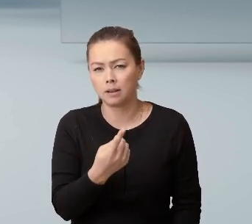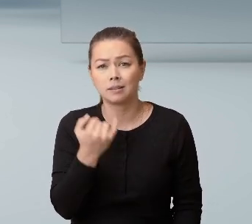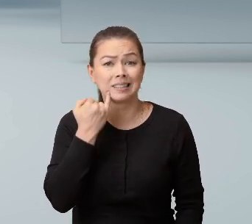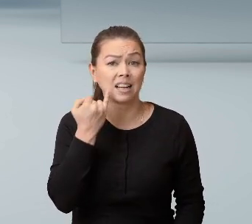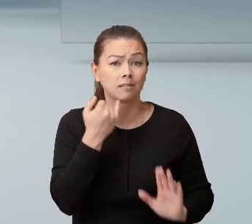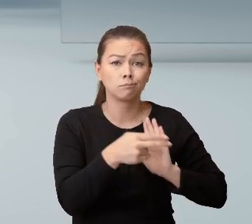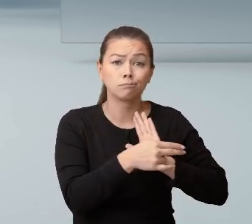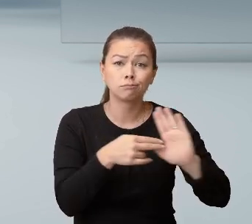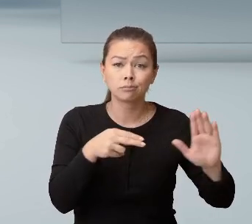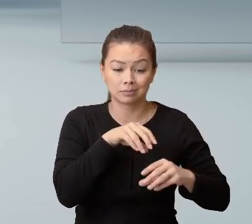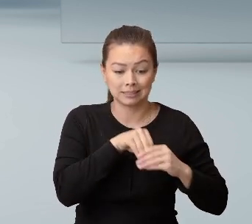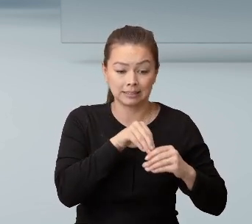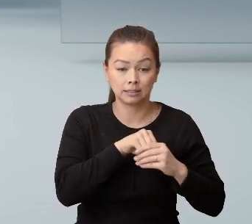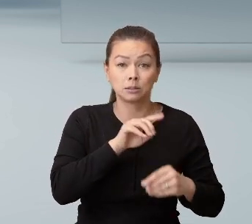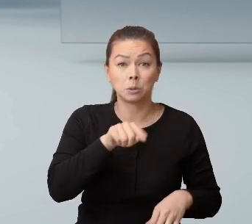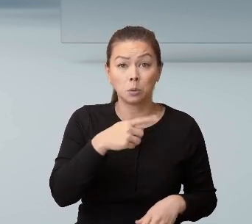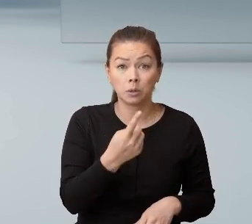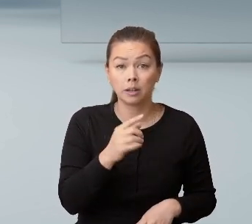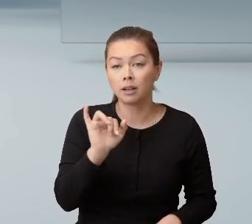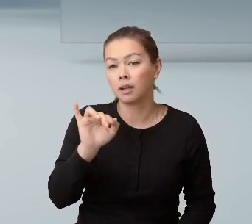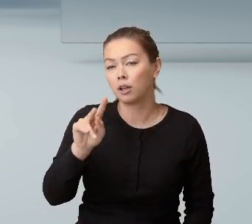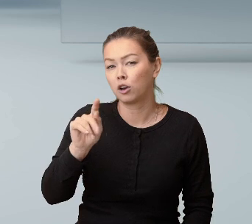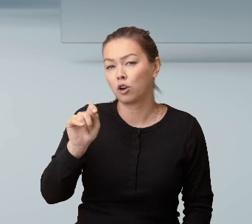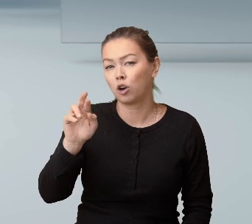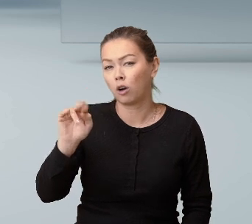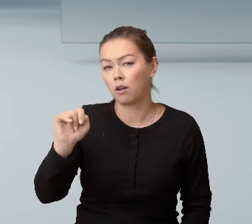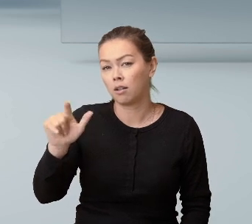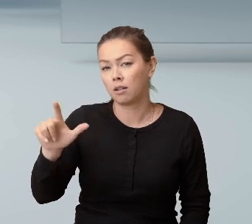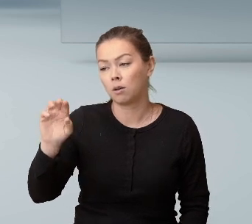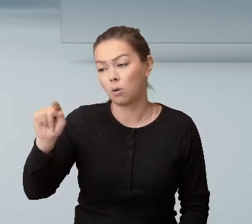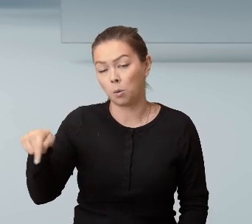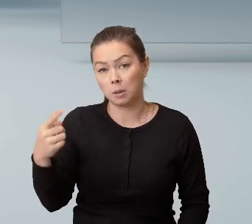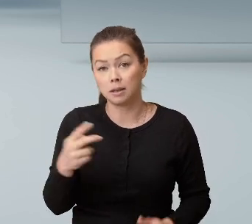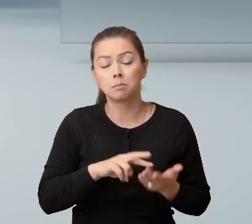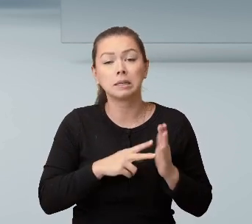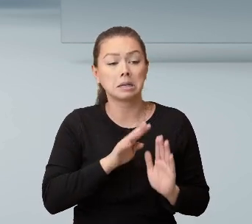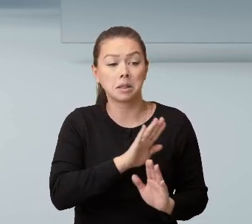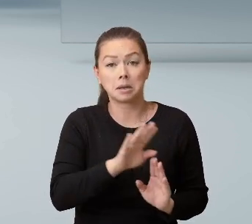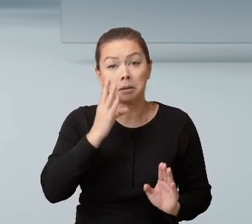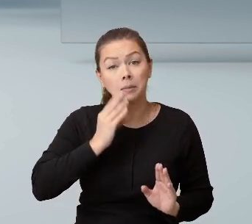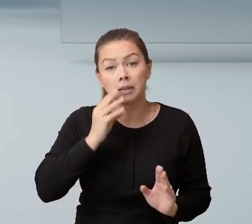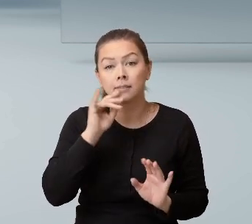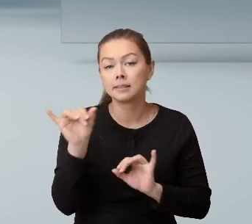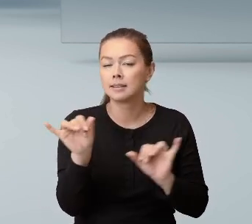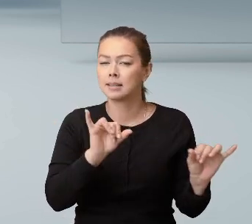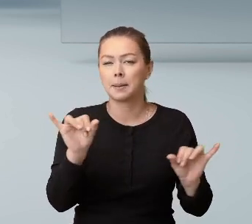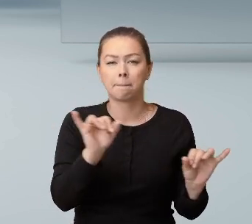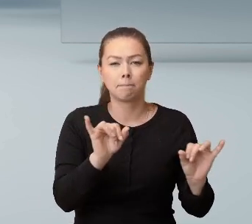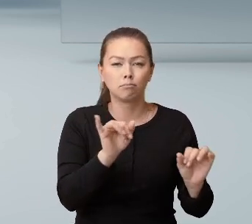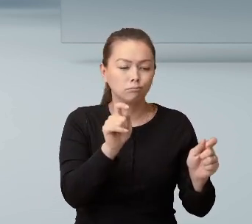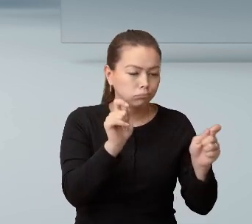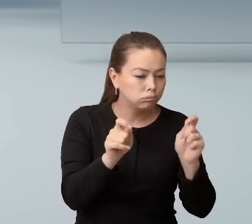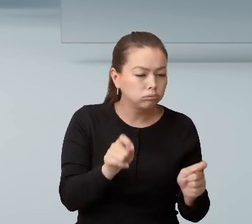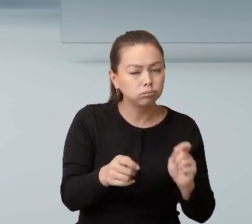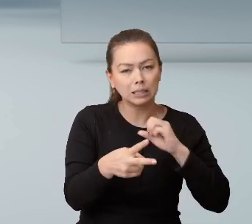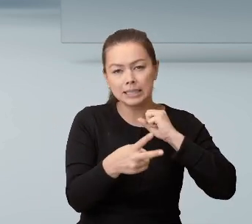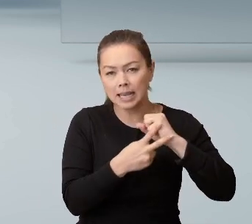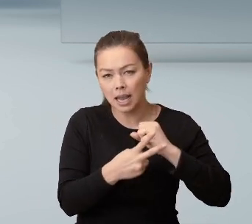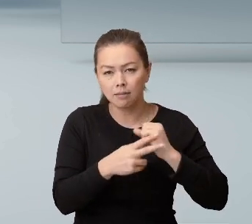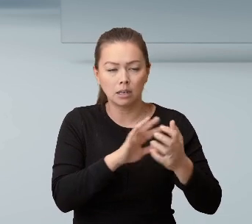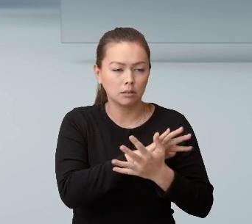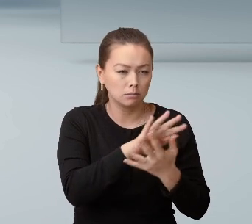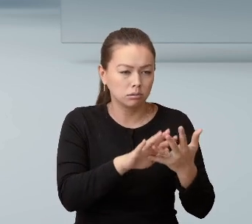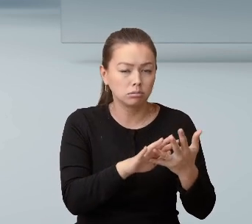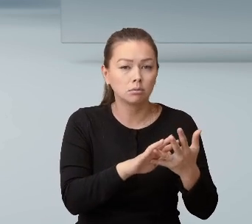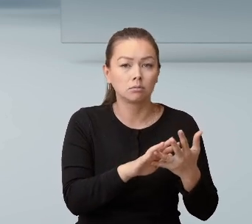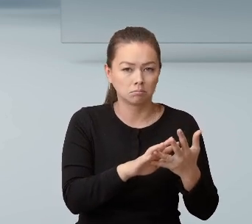label is perfectly usable by your users. There's no difference in the experience. They can edit and save files and so on as normal. But if